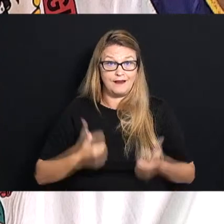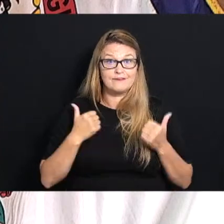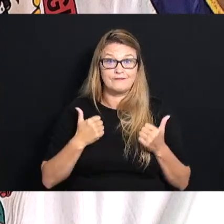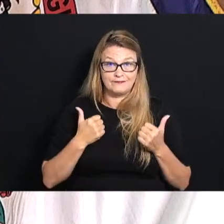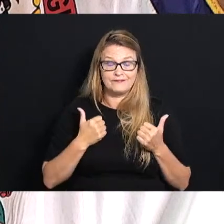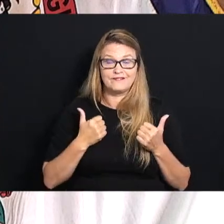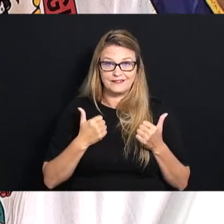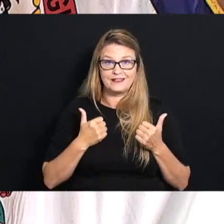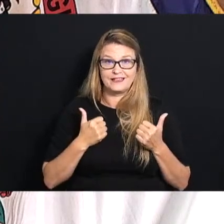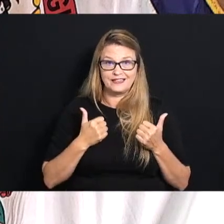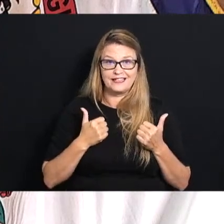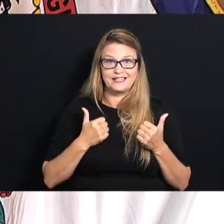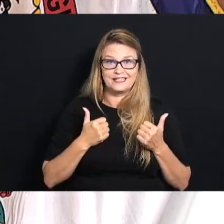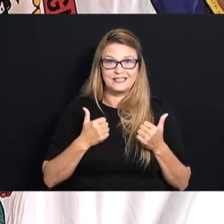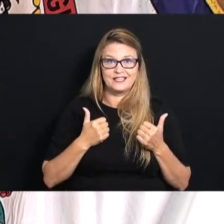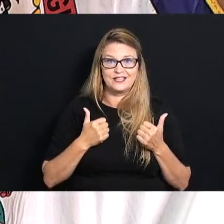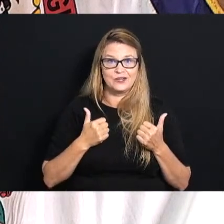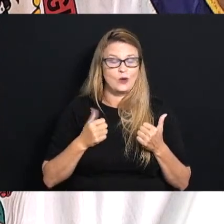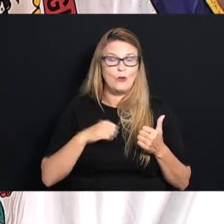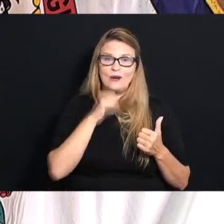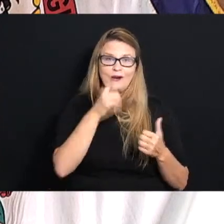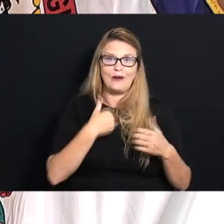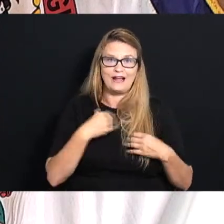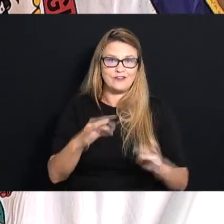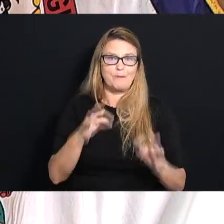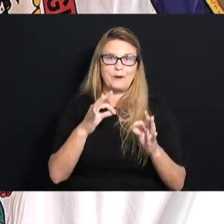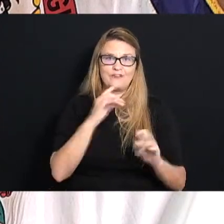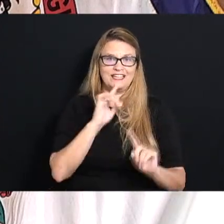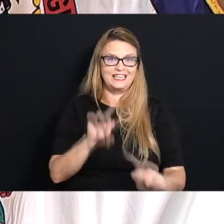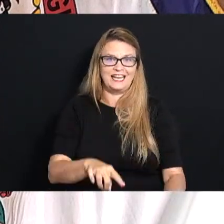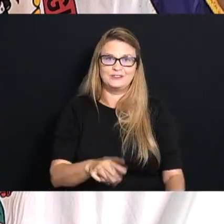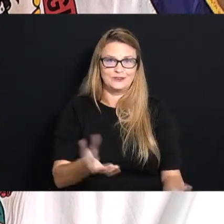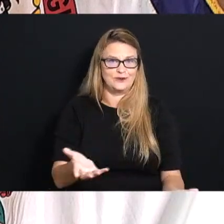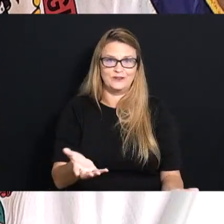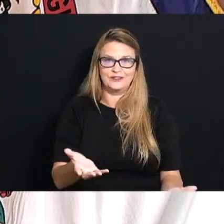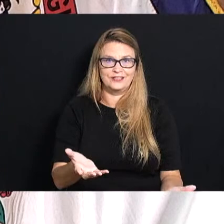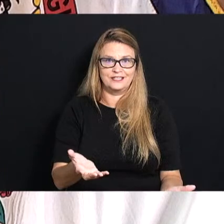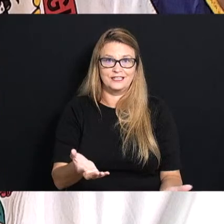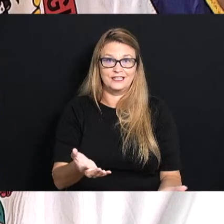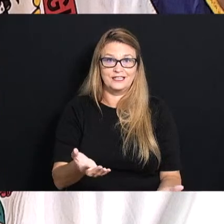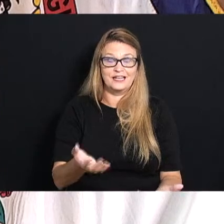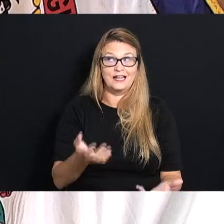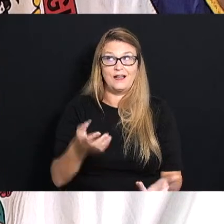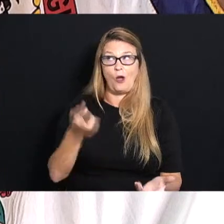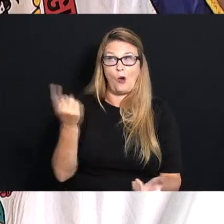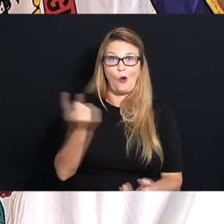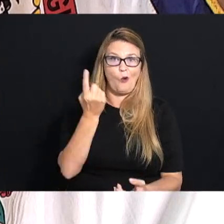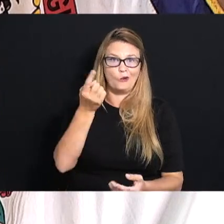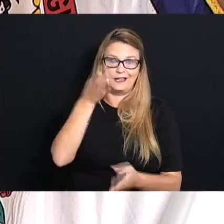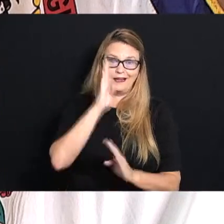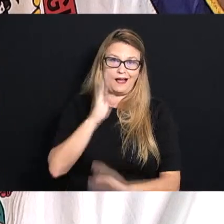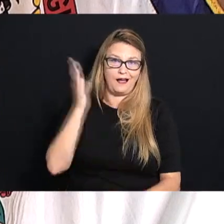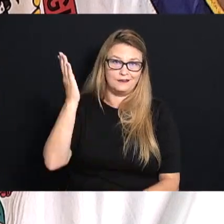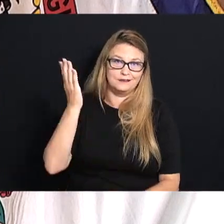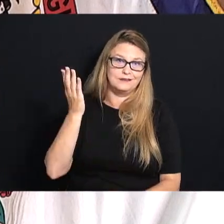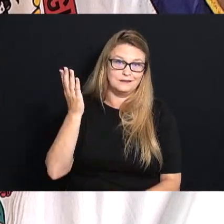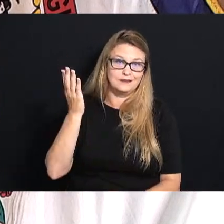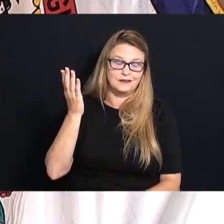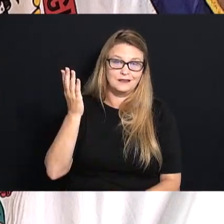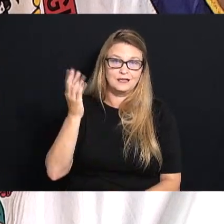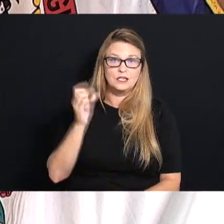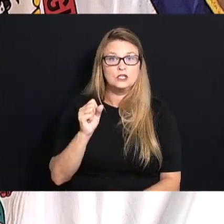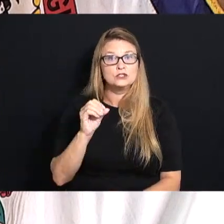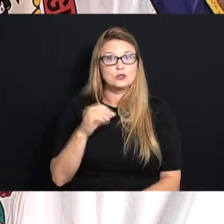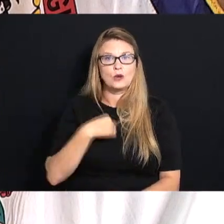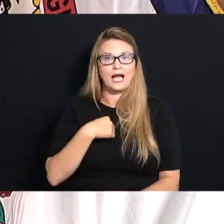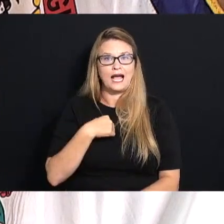without any question, nobody's got the perfect answers except one, and that's above. But with all that being said, I